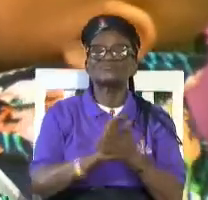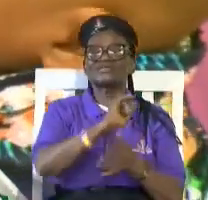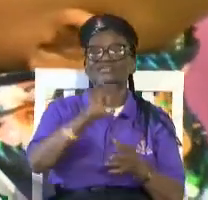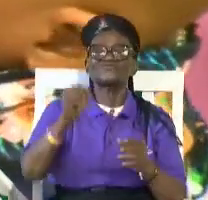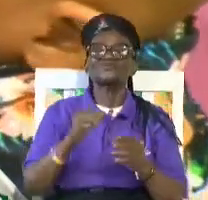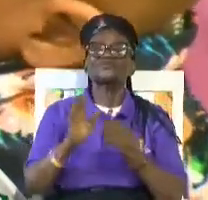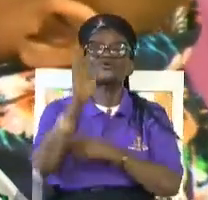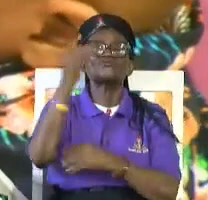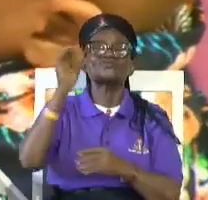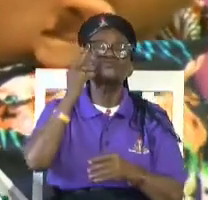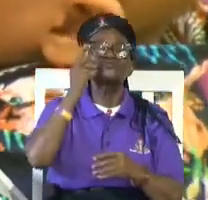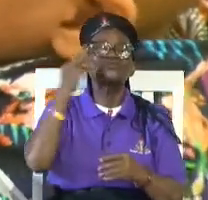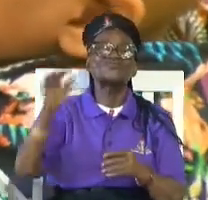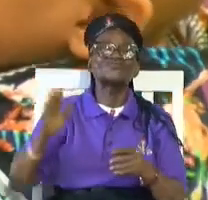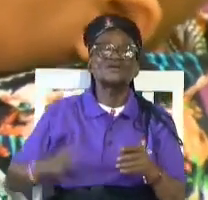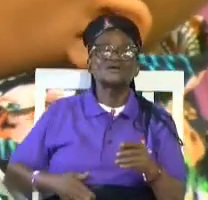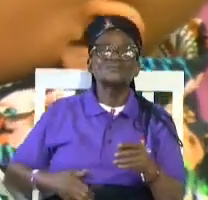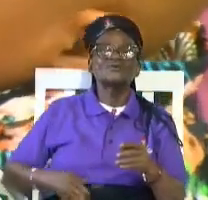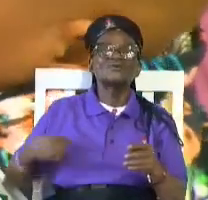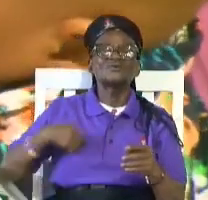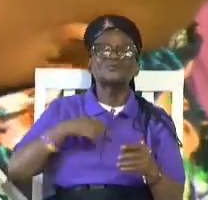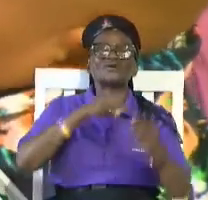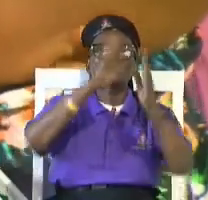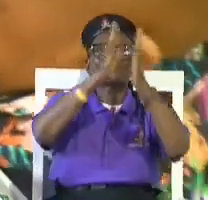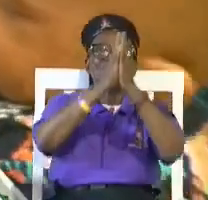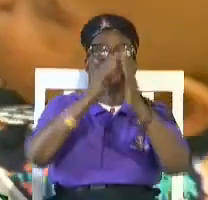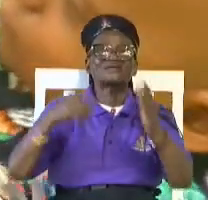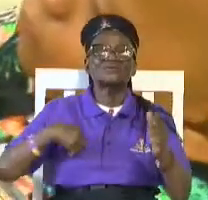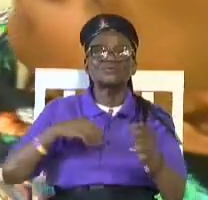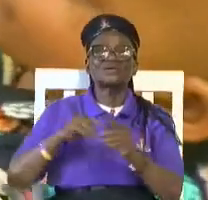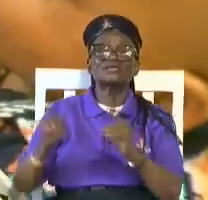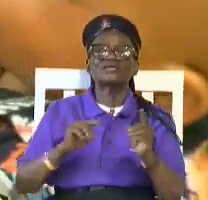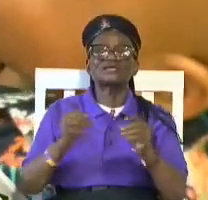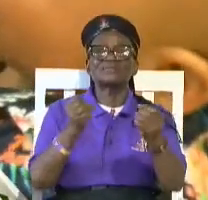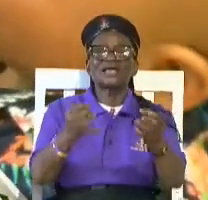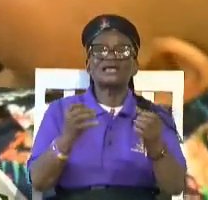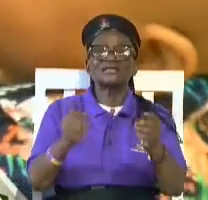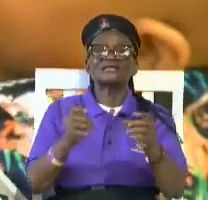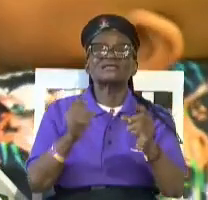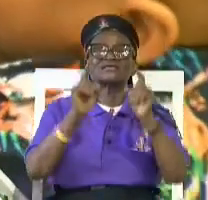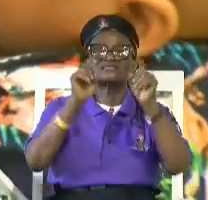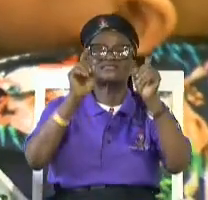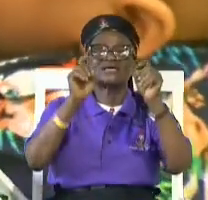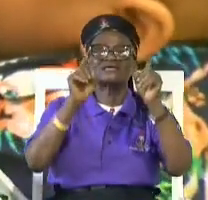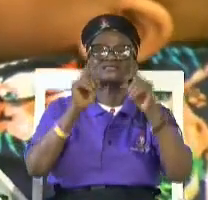womb. We prayed, we did series of tests,